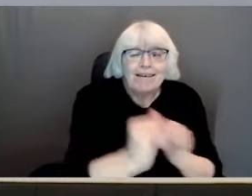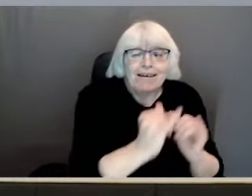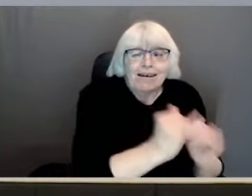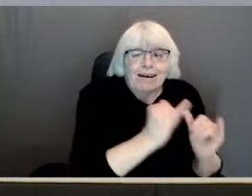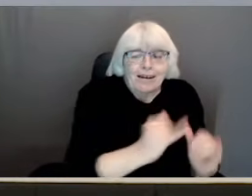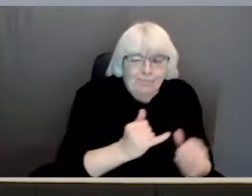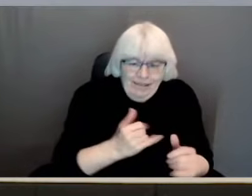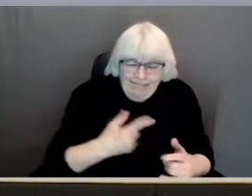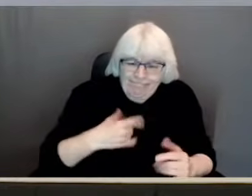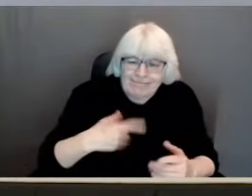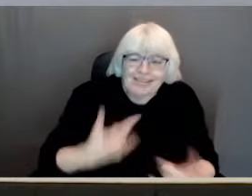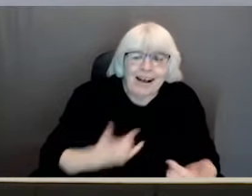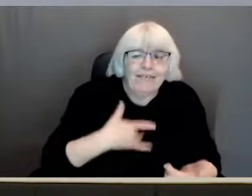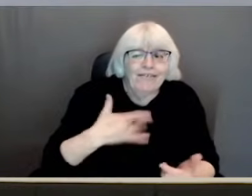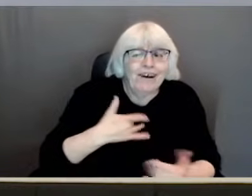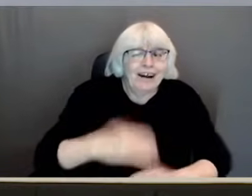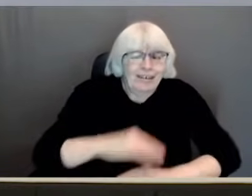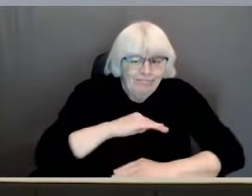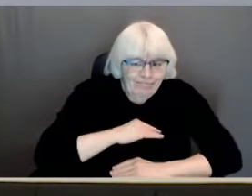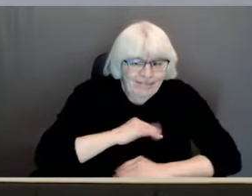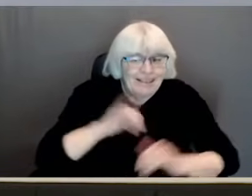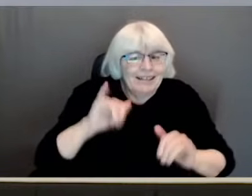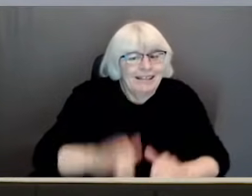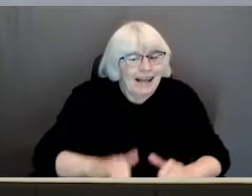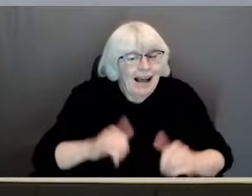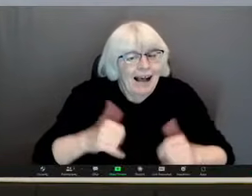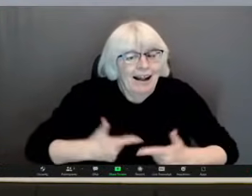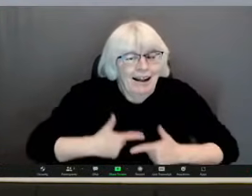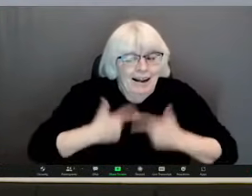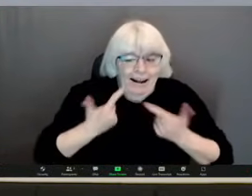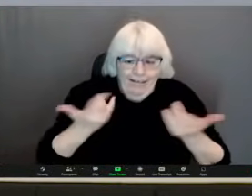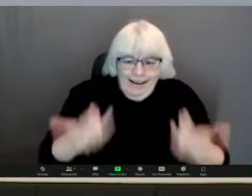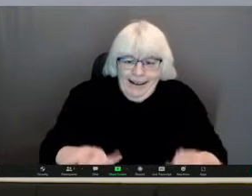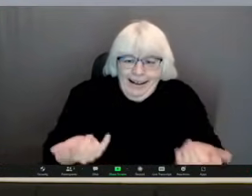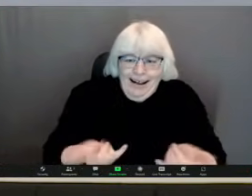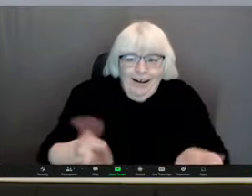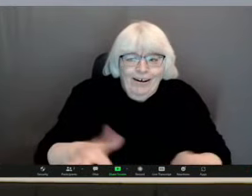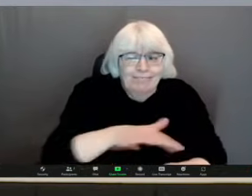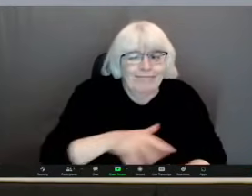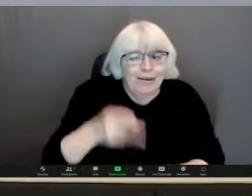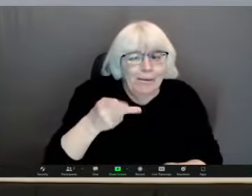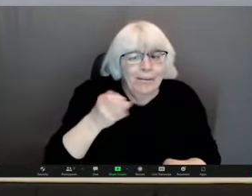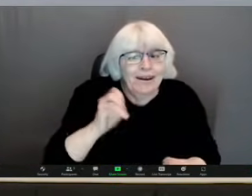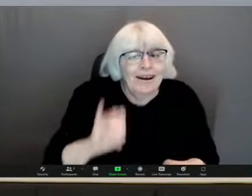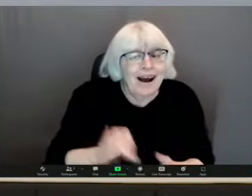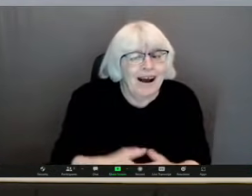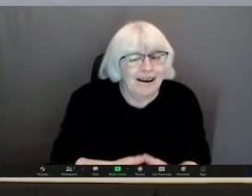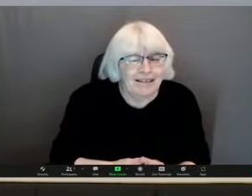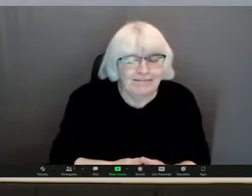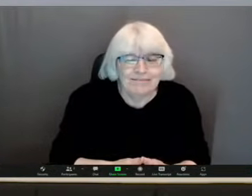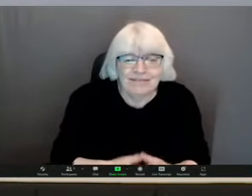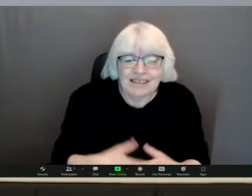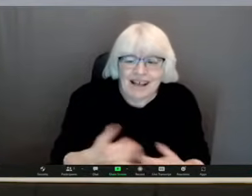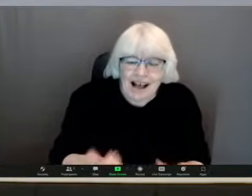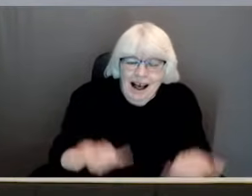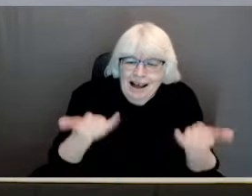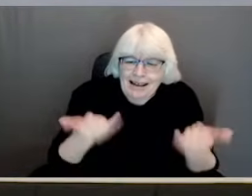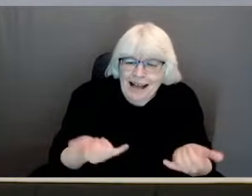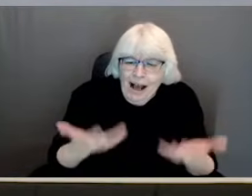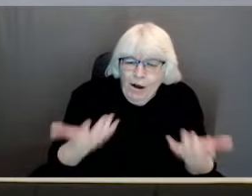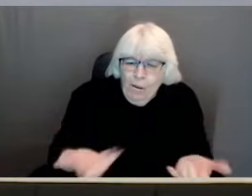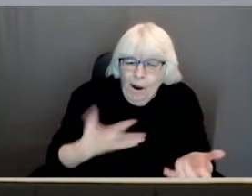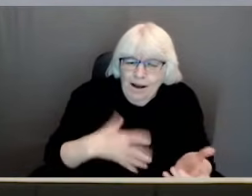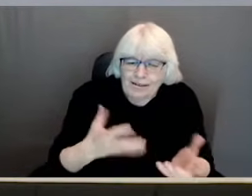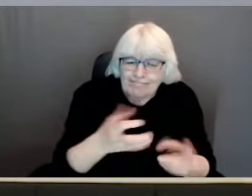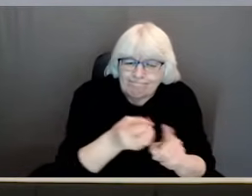Today, I have a number of things to touch on, including the epidemiology of COVID in the region, as